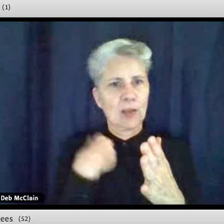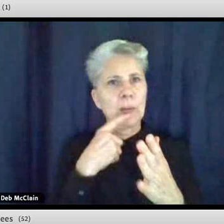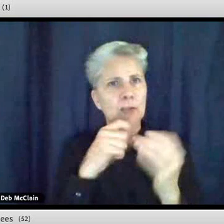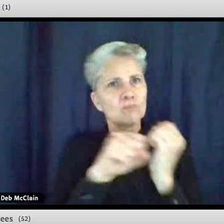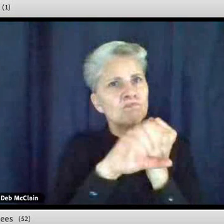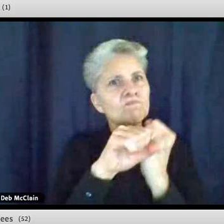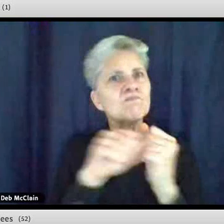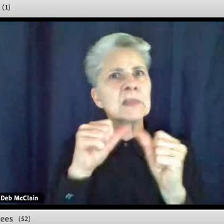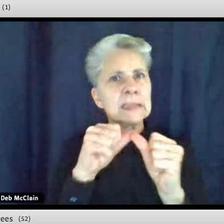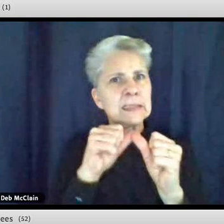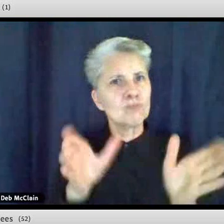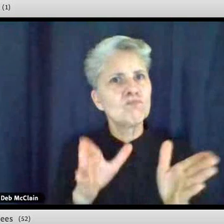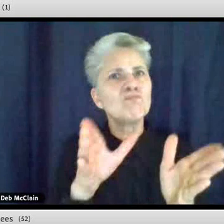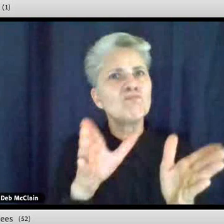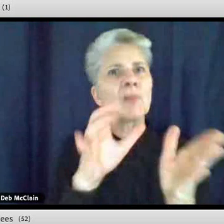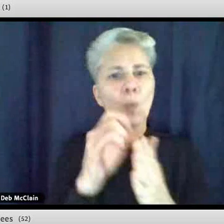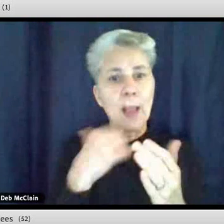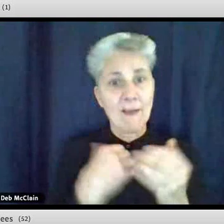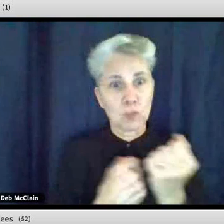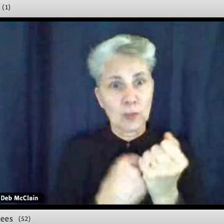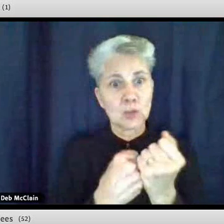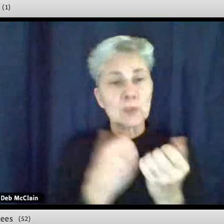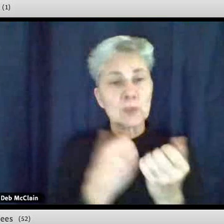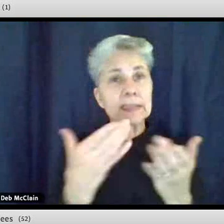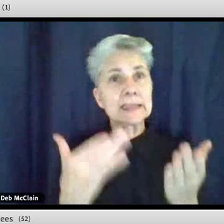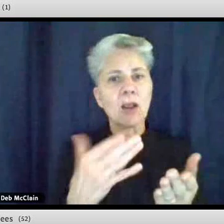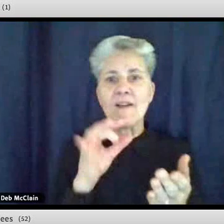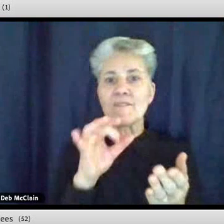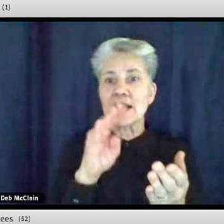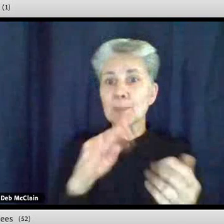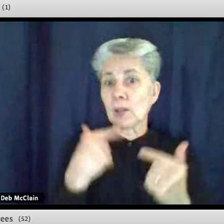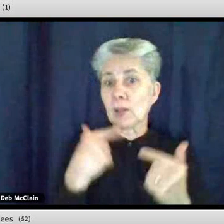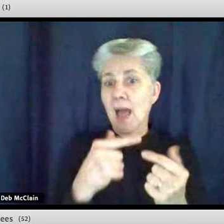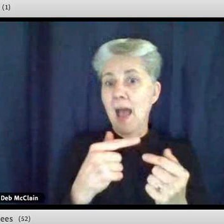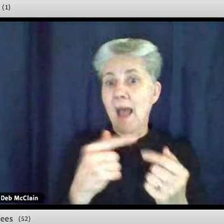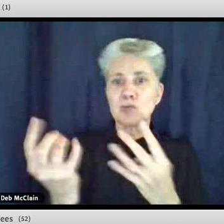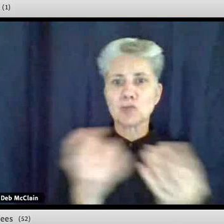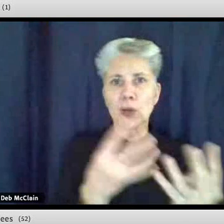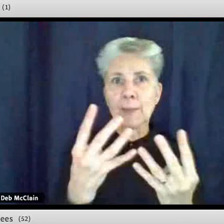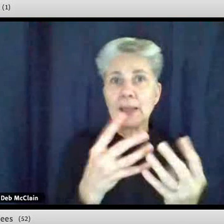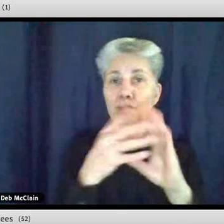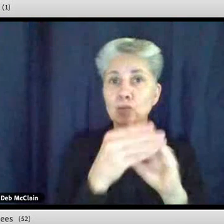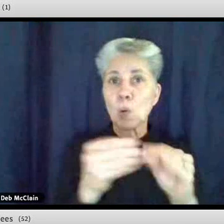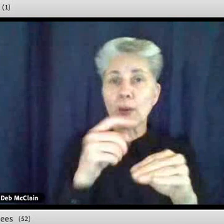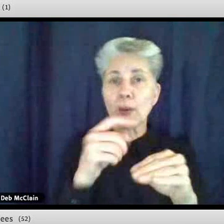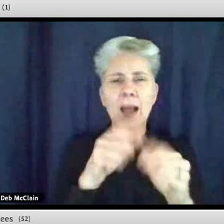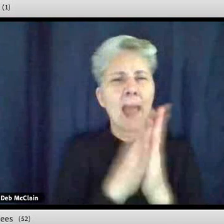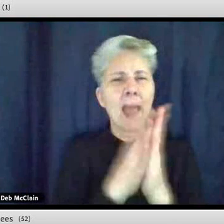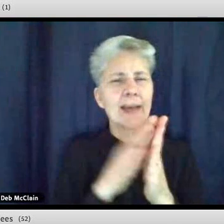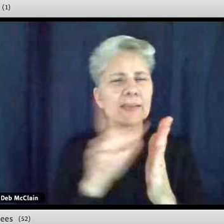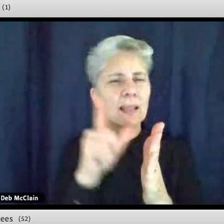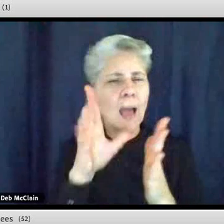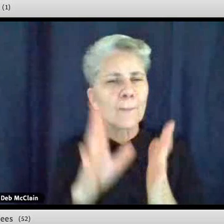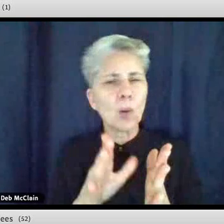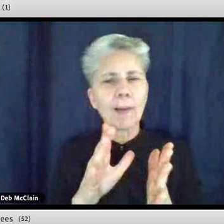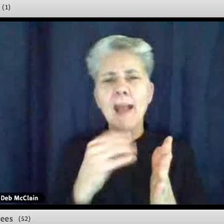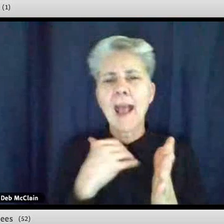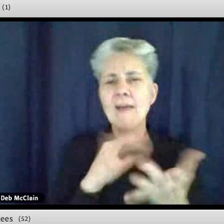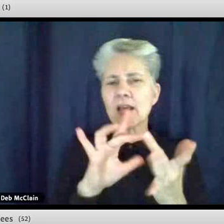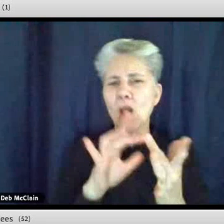Electronic Library. I mean, your taxes pay for that, and that's something I think we need to keep promoting, that we have these resources. Have a Facebook